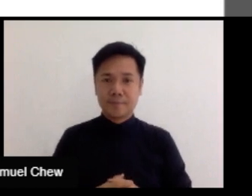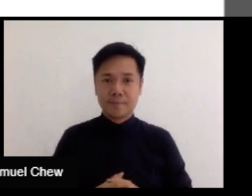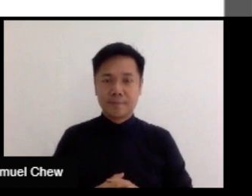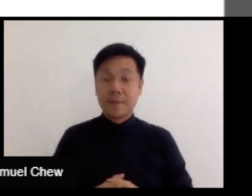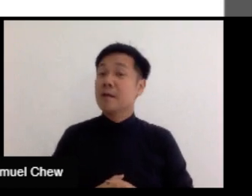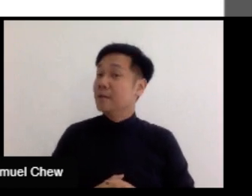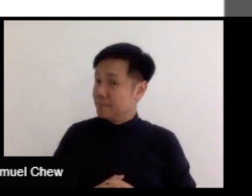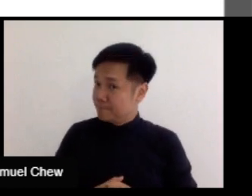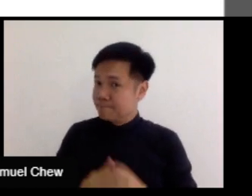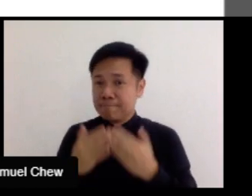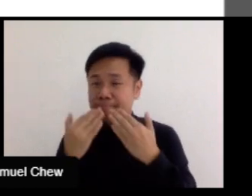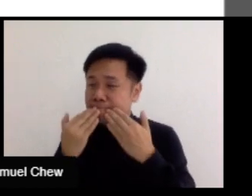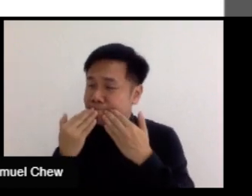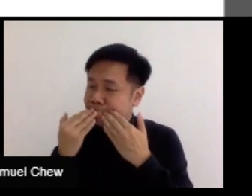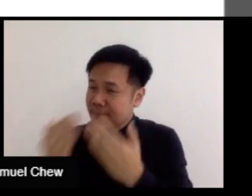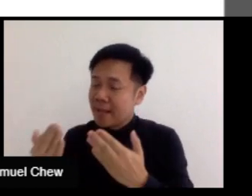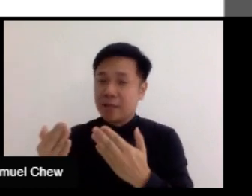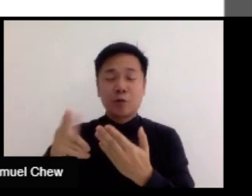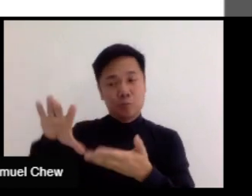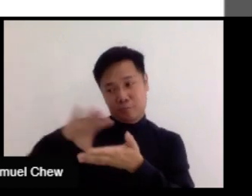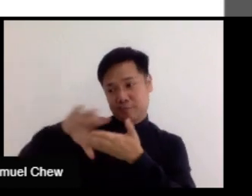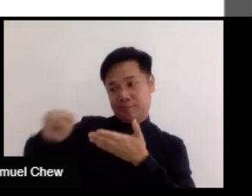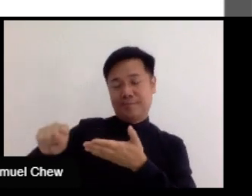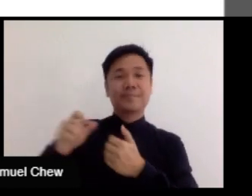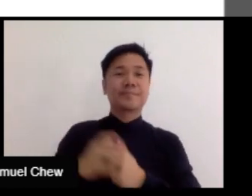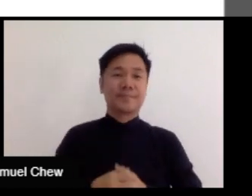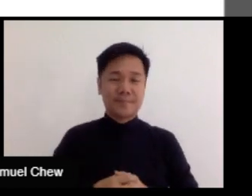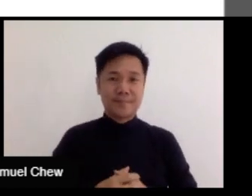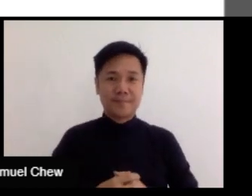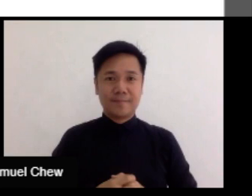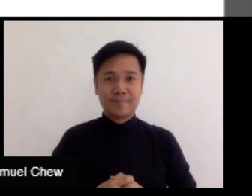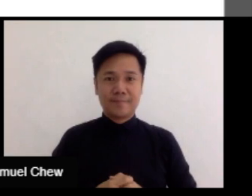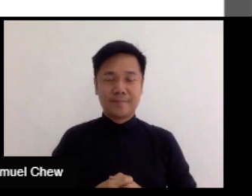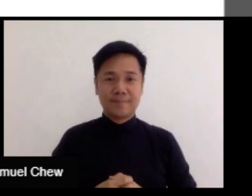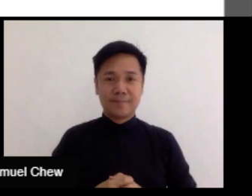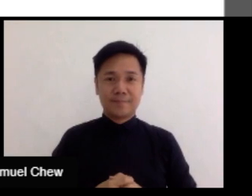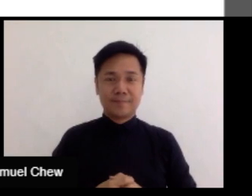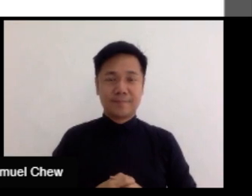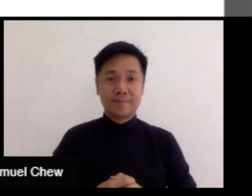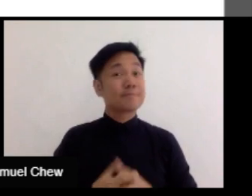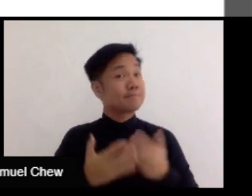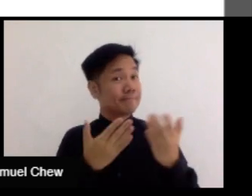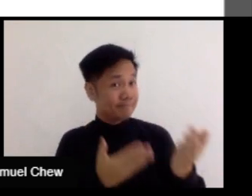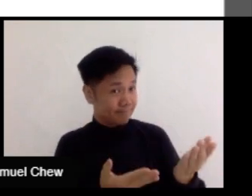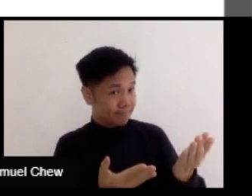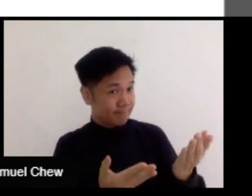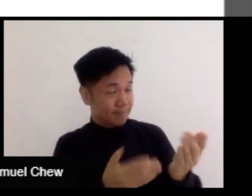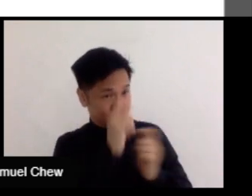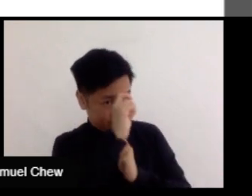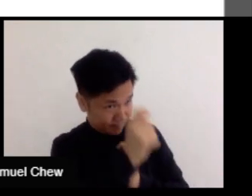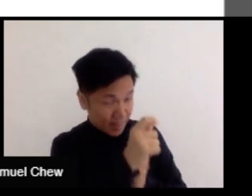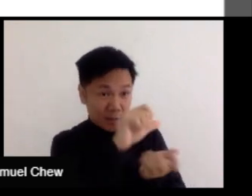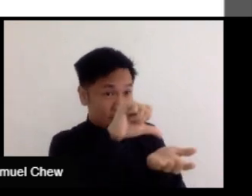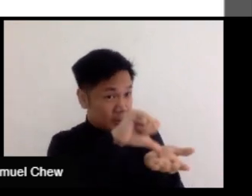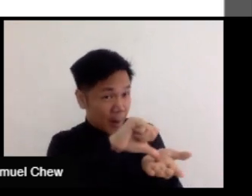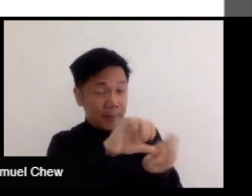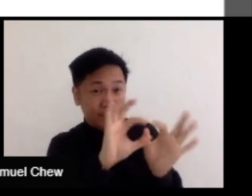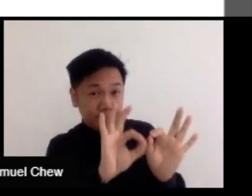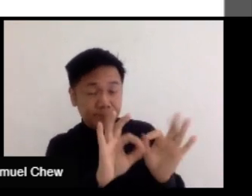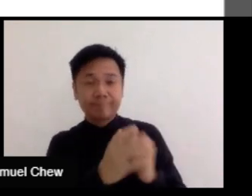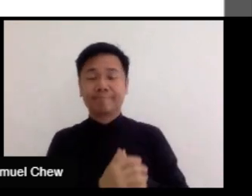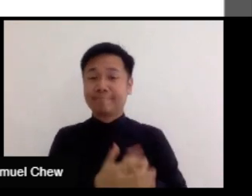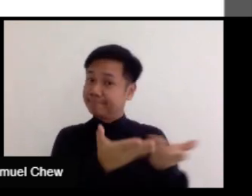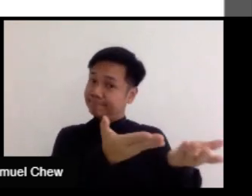Thank you, Secretariat, for that clarification. I recognize the delegation of Iran. Please go ahead.